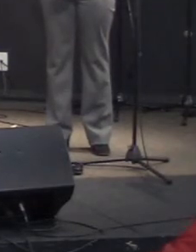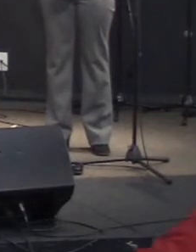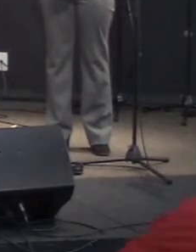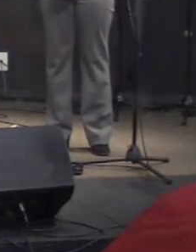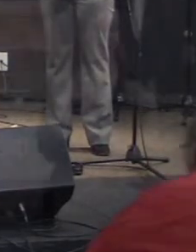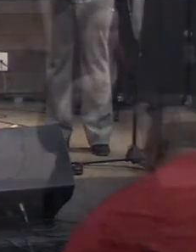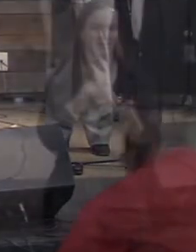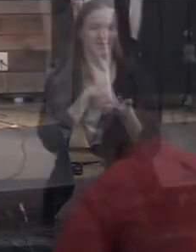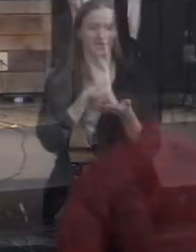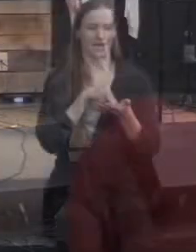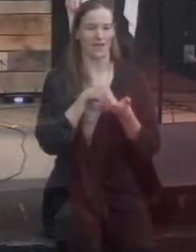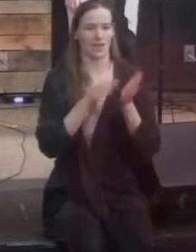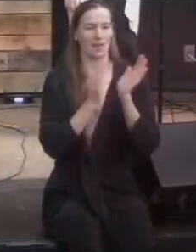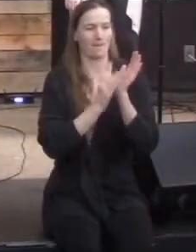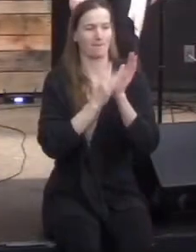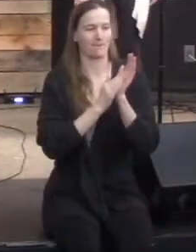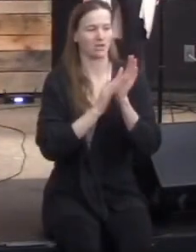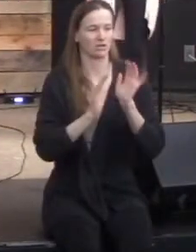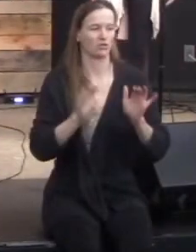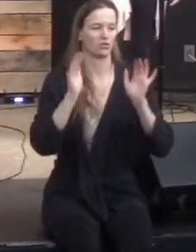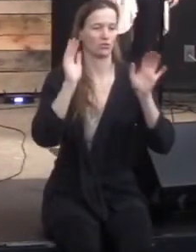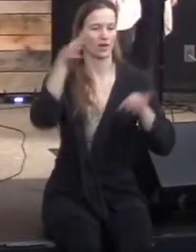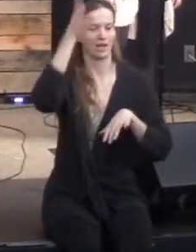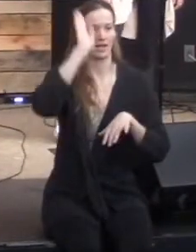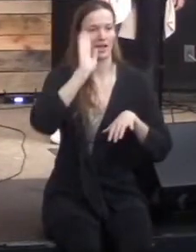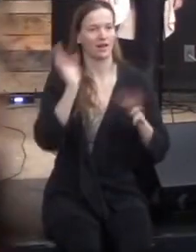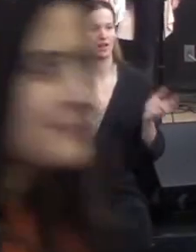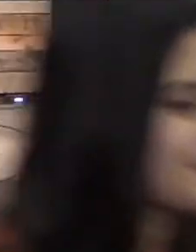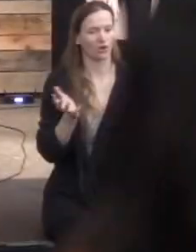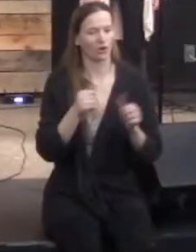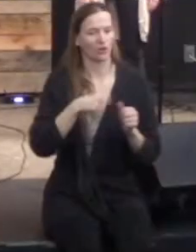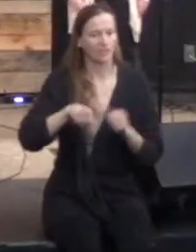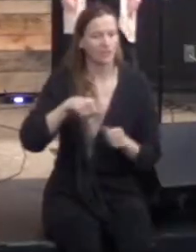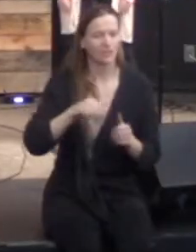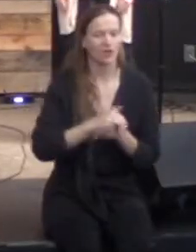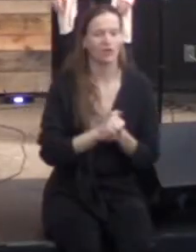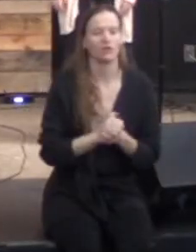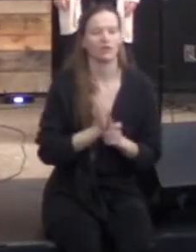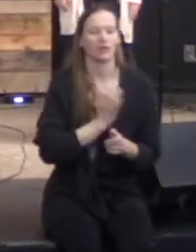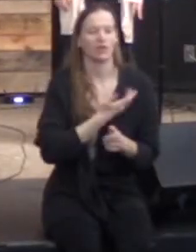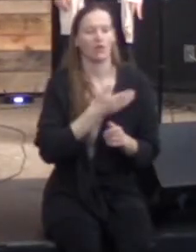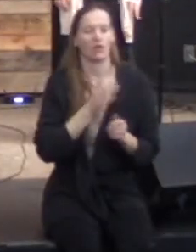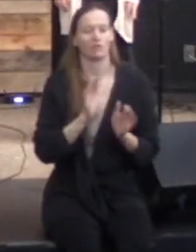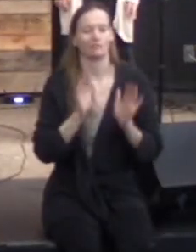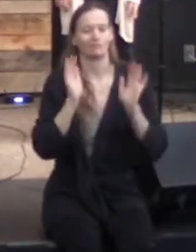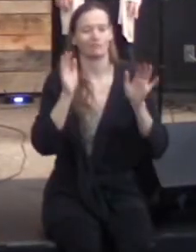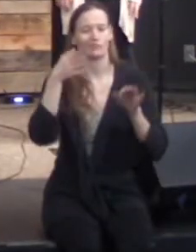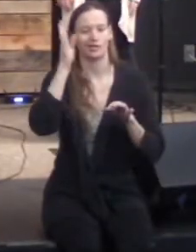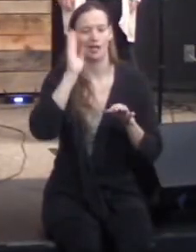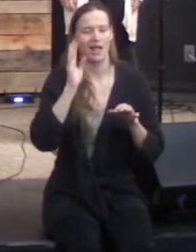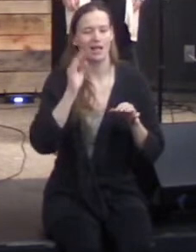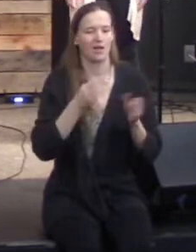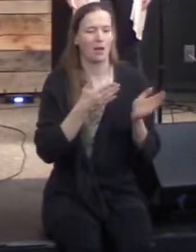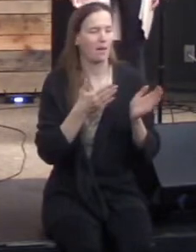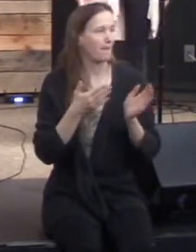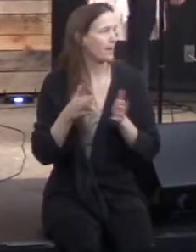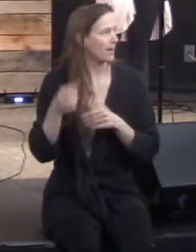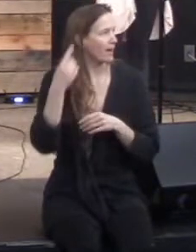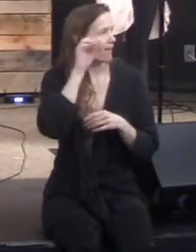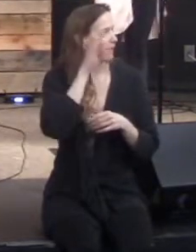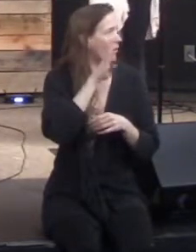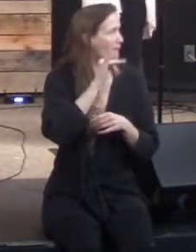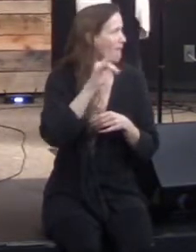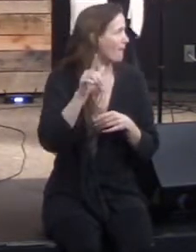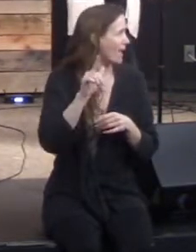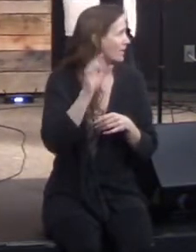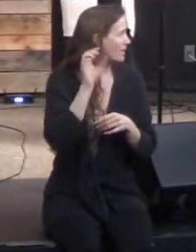great God and encourage one another and our great God as we get ready for our brother Bill to preach the word to us this morning. Amen. Where's that